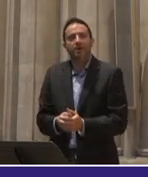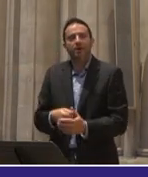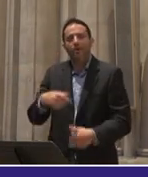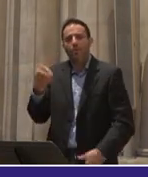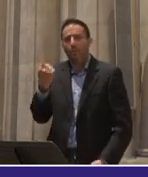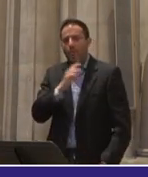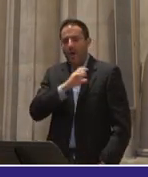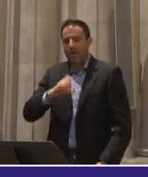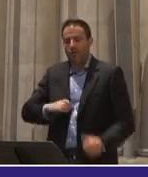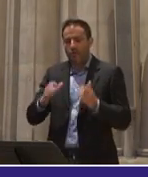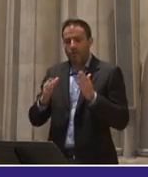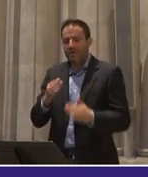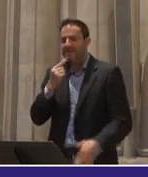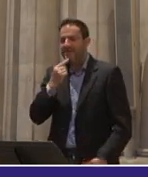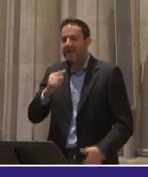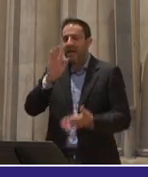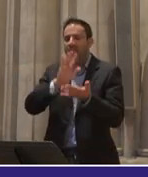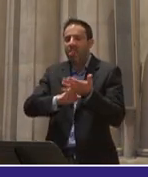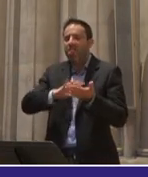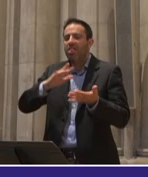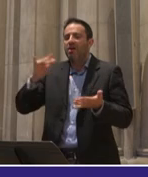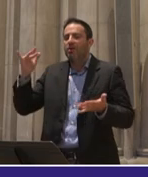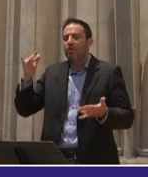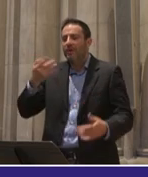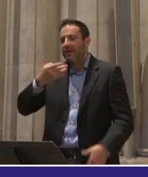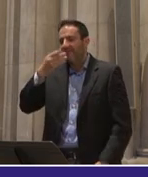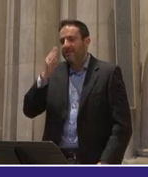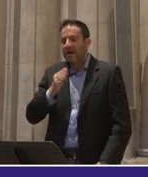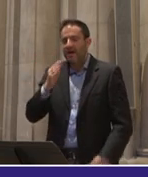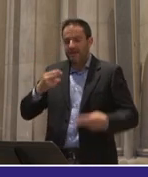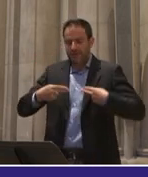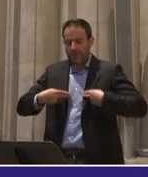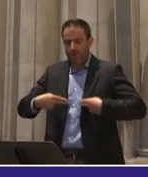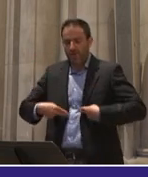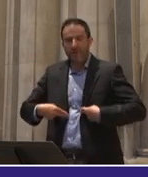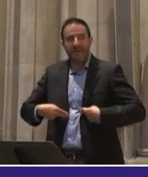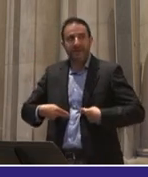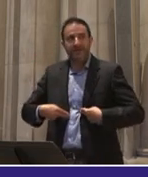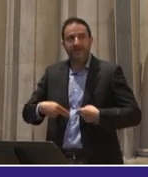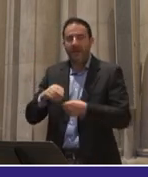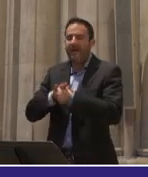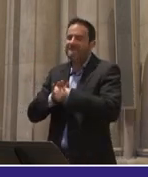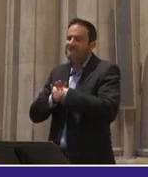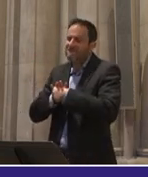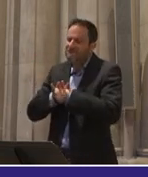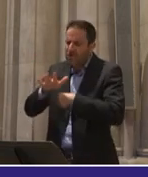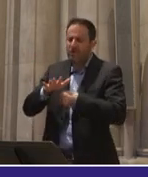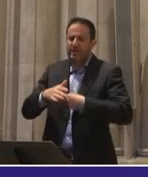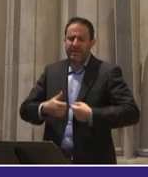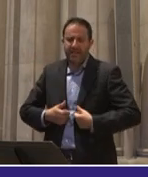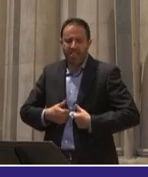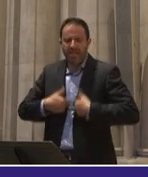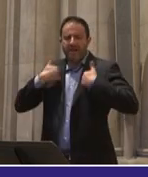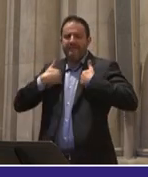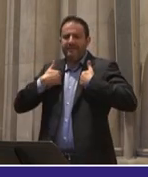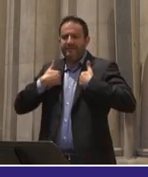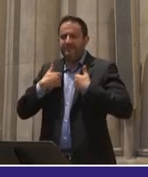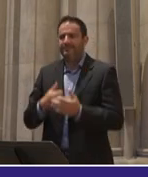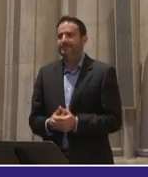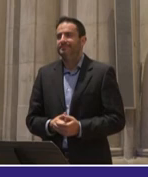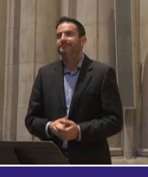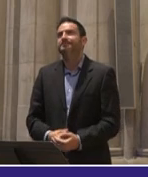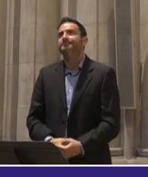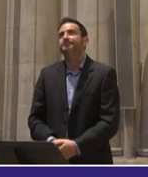theologians famously said that the glory of God is a human being fully alive, which